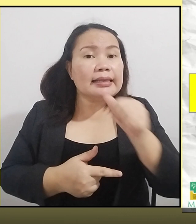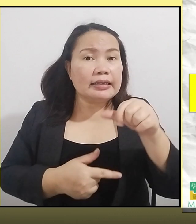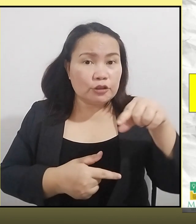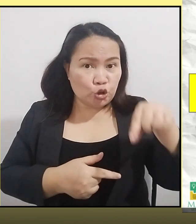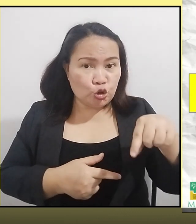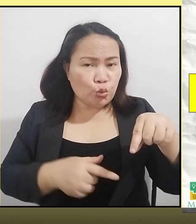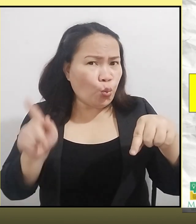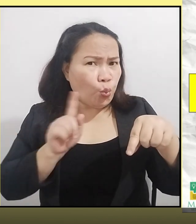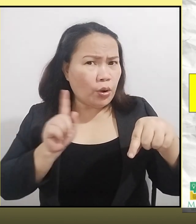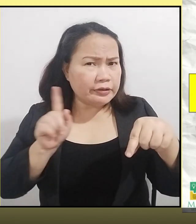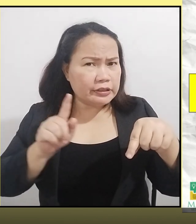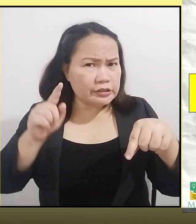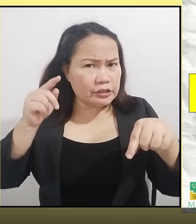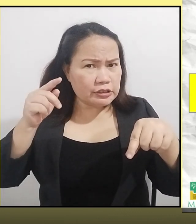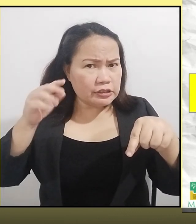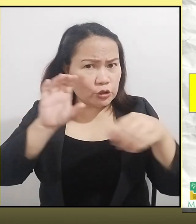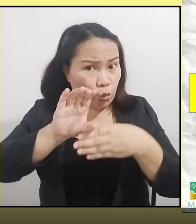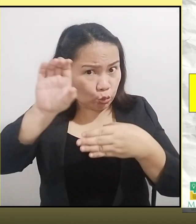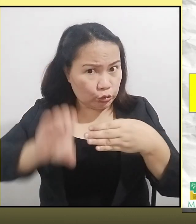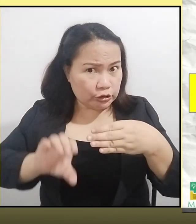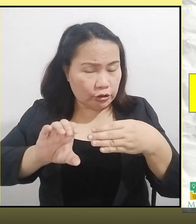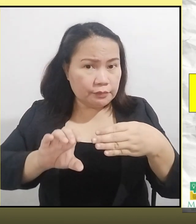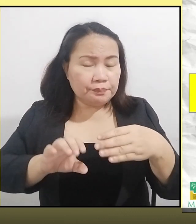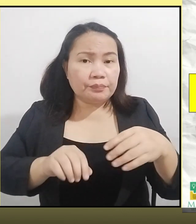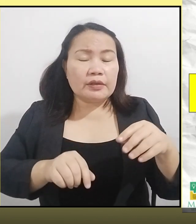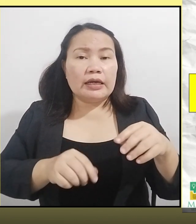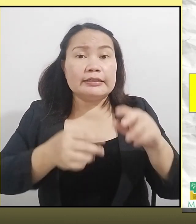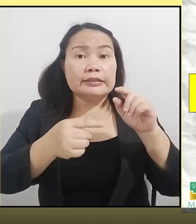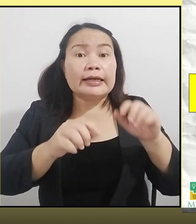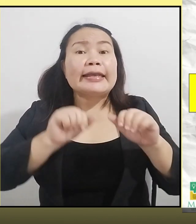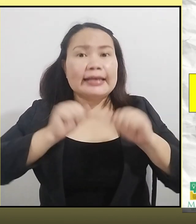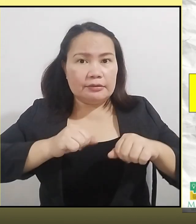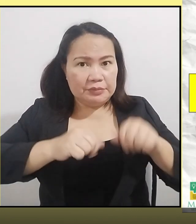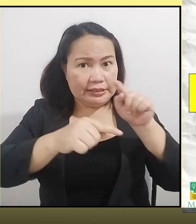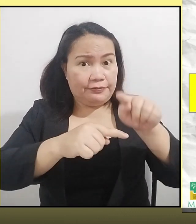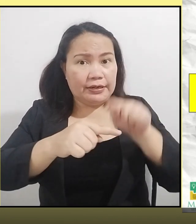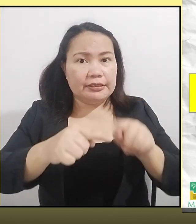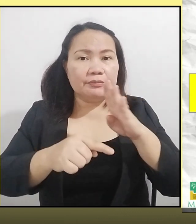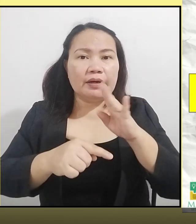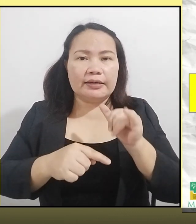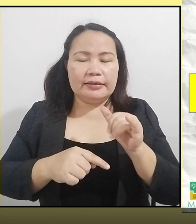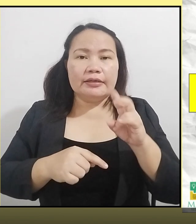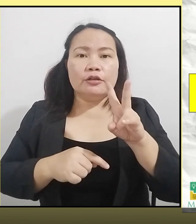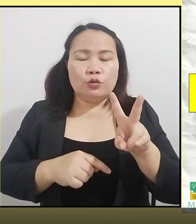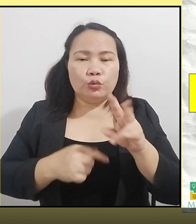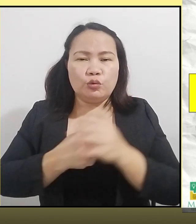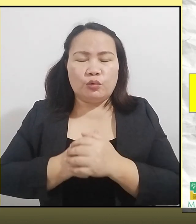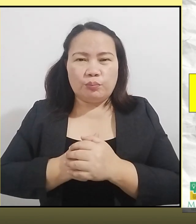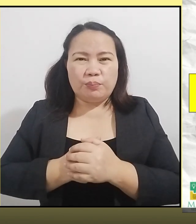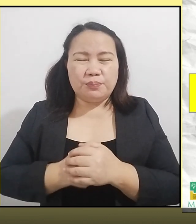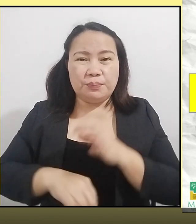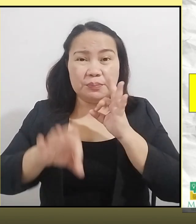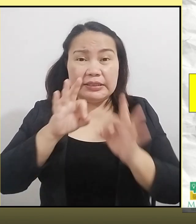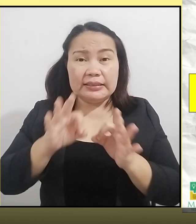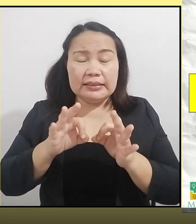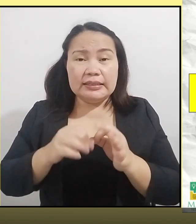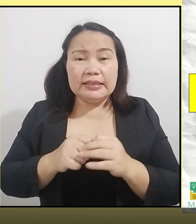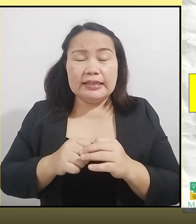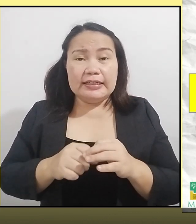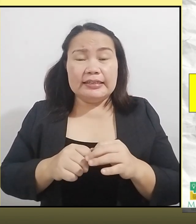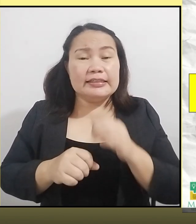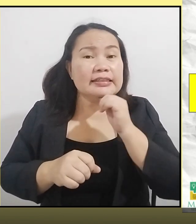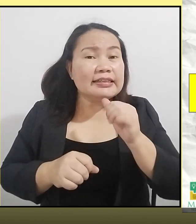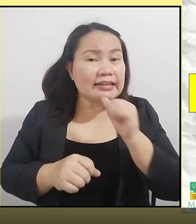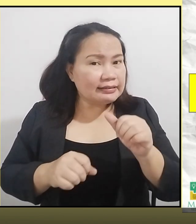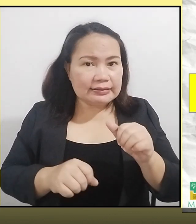Q. Ano yung Q natin? It is divisible by 2. Then, it is